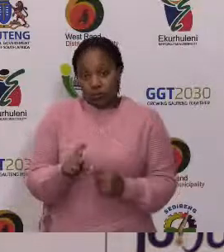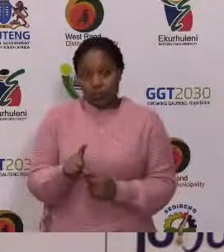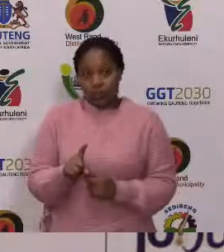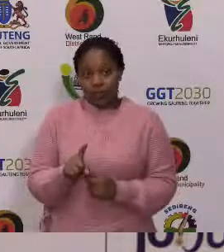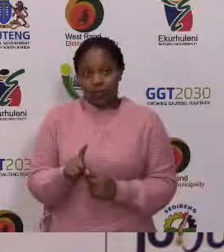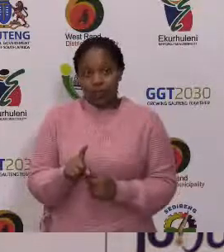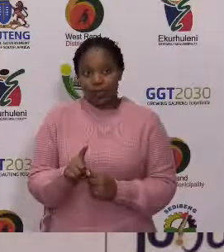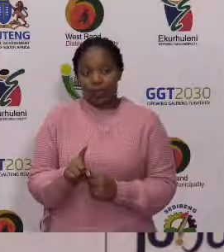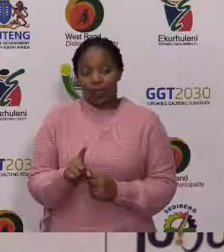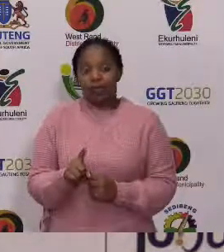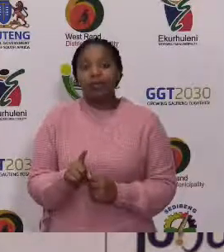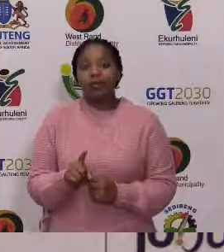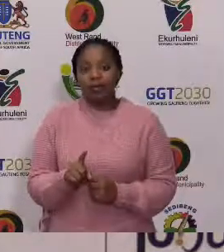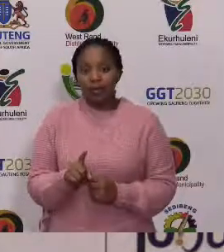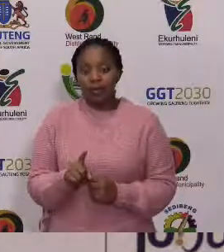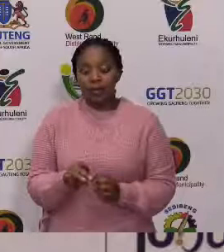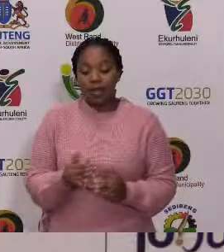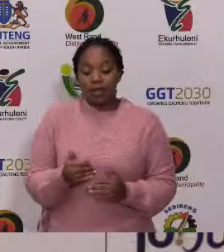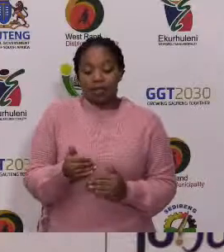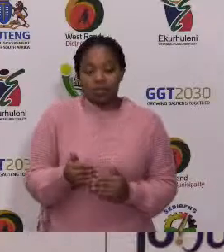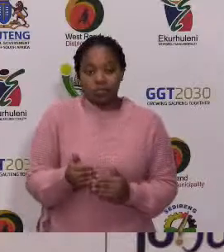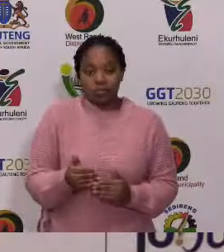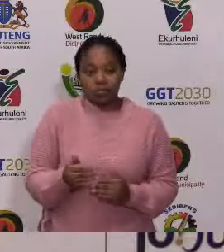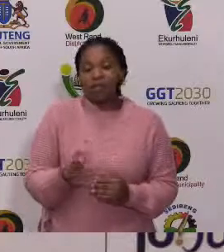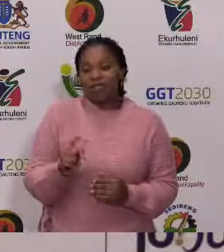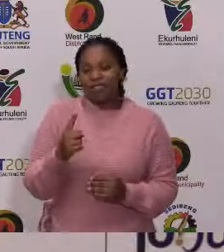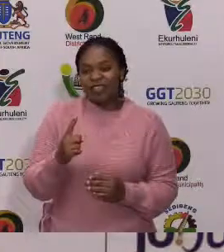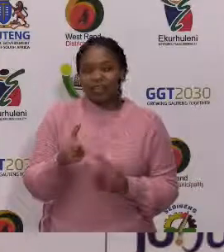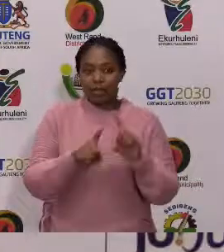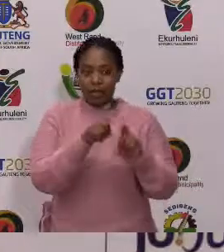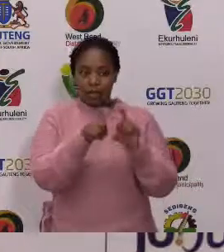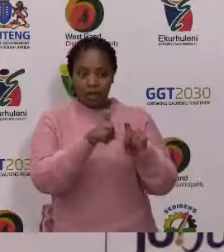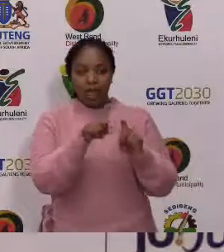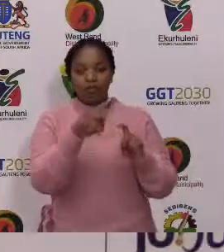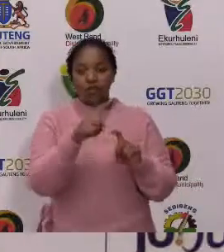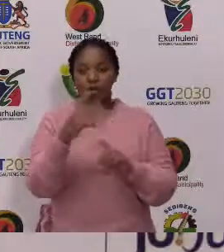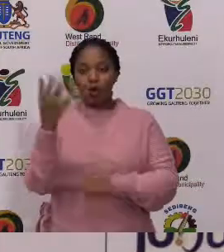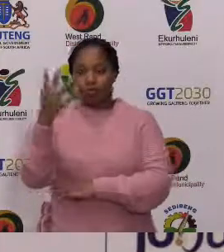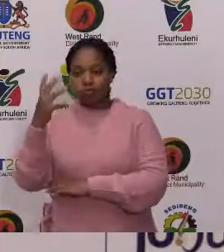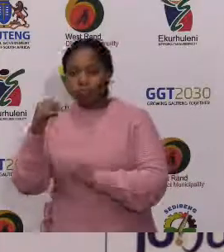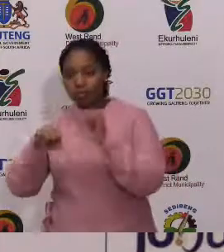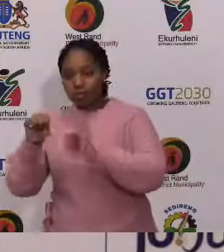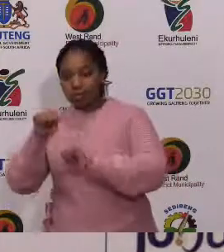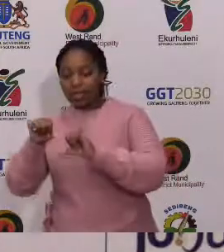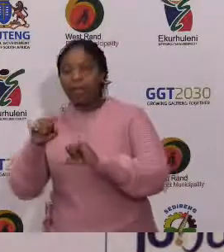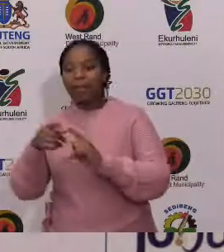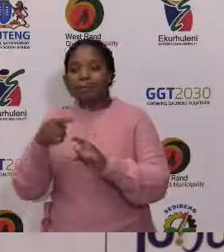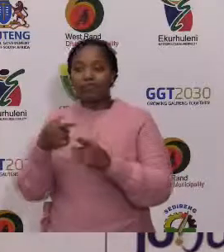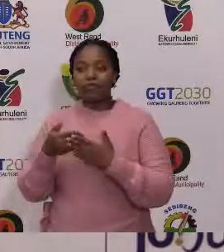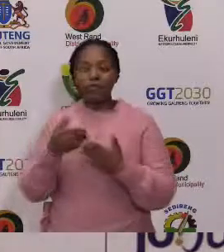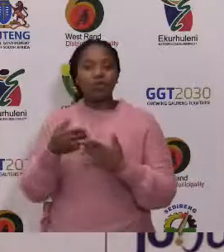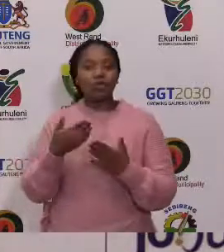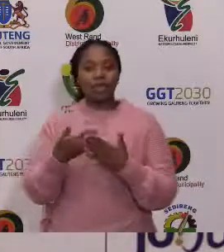post. Do you have questions for professors before we present our full response?